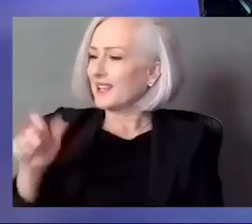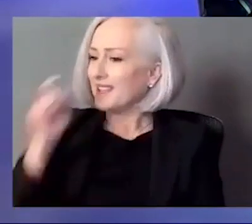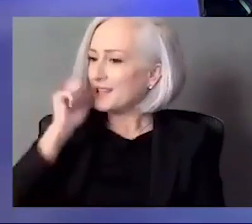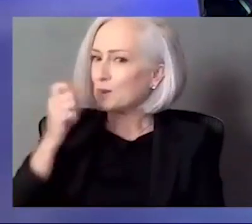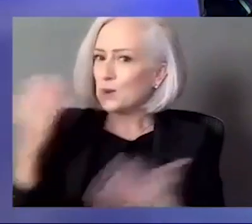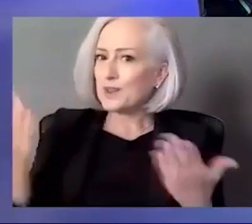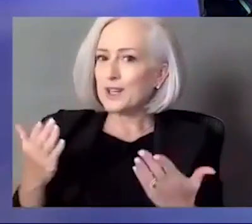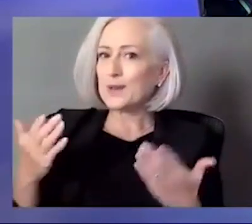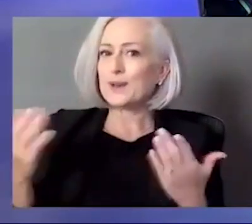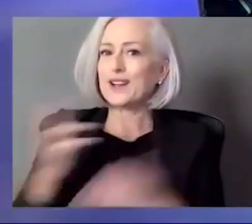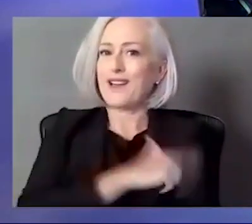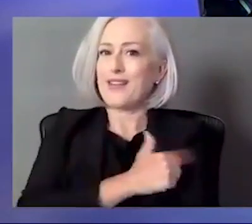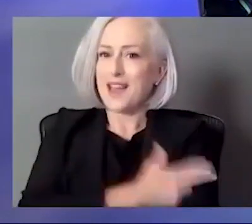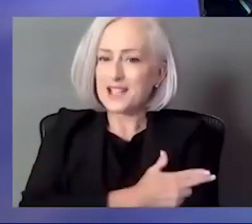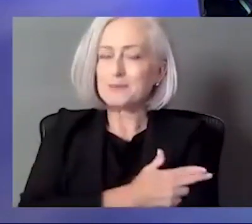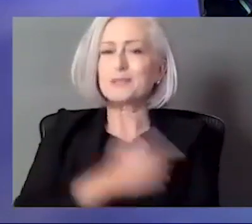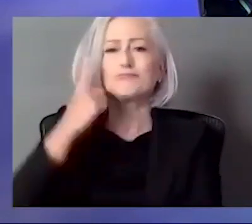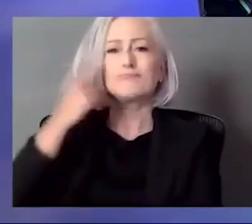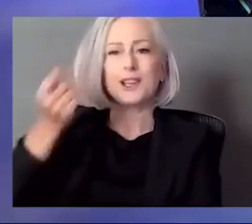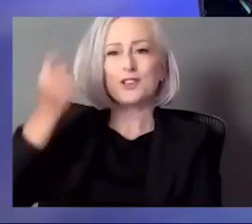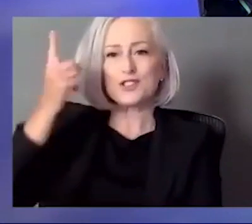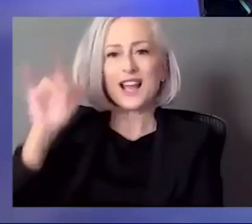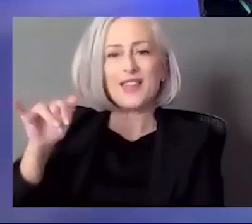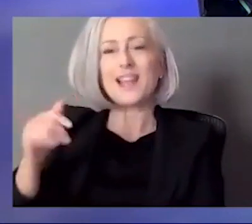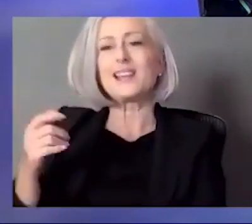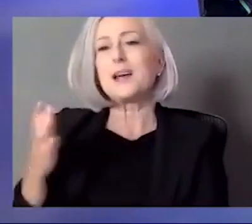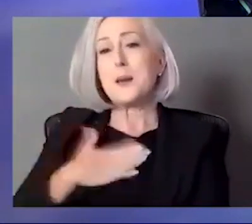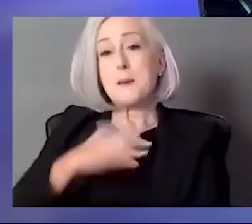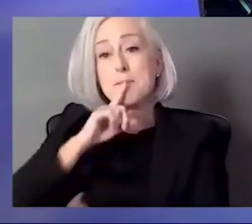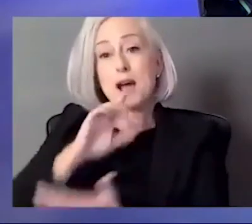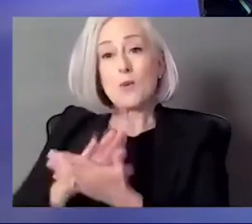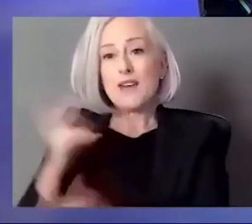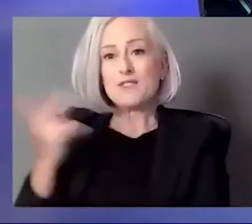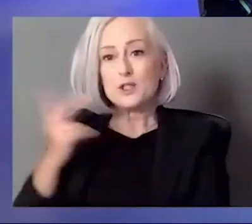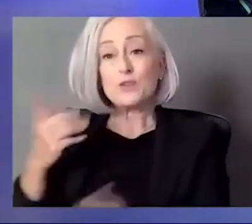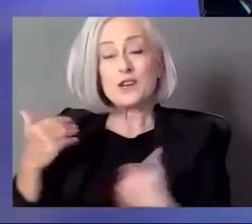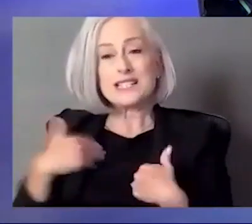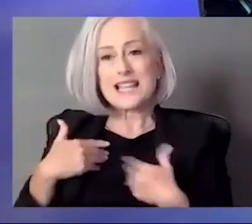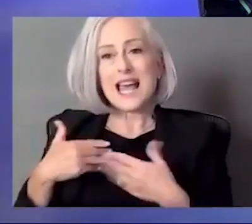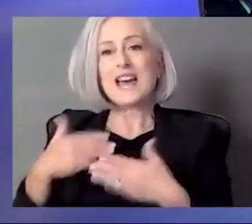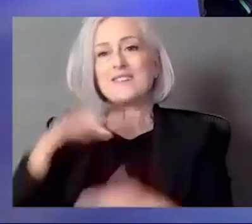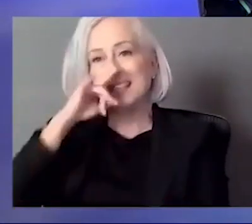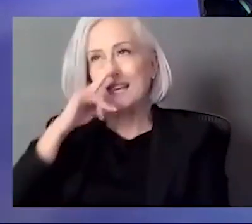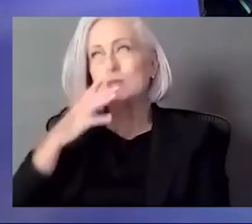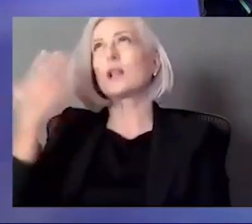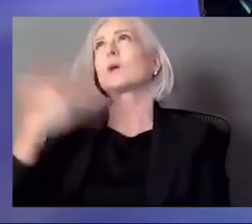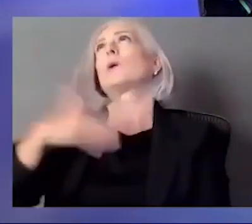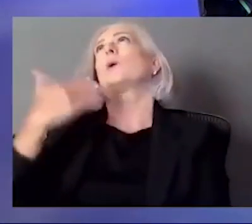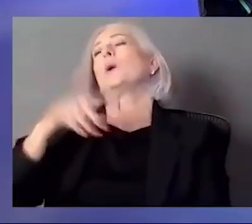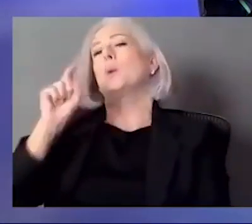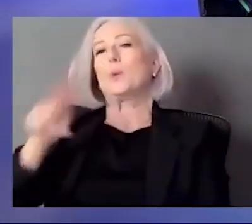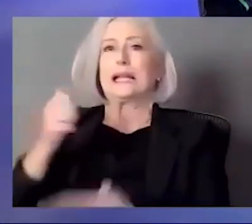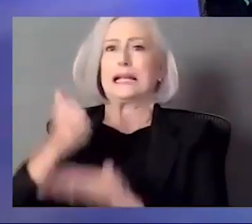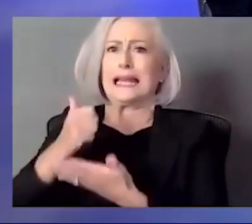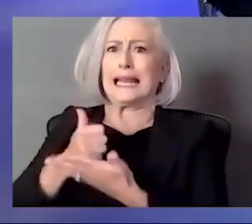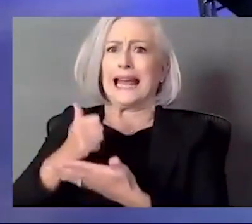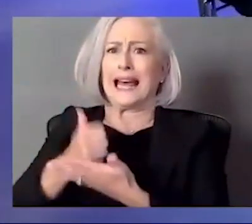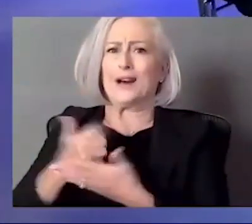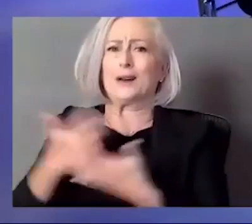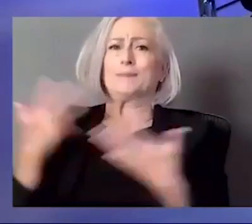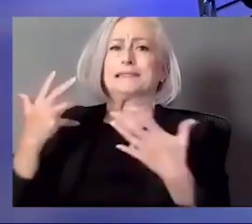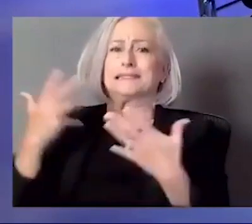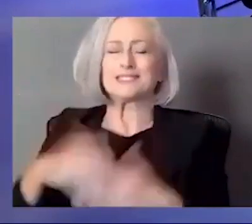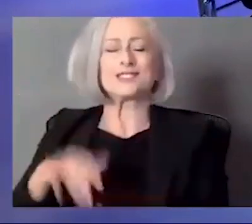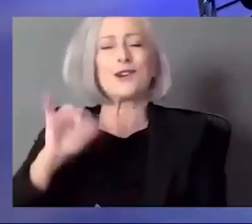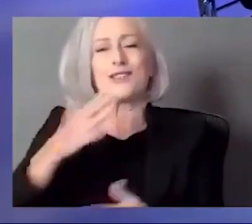and I get that, because when my wife and I started having kids, we were like, oh my God, do we need help? So we moved right back home. So it's been the best thing. Well,